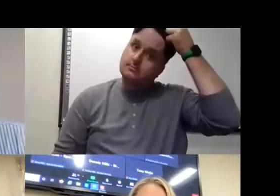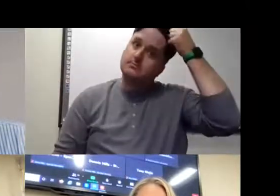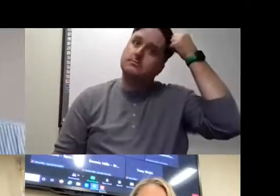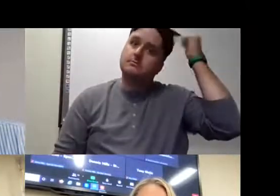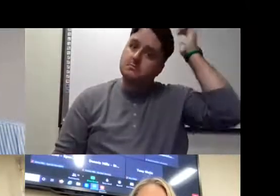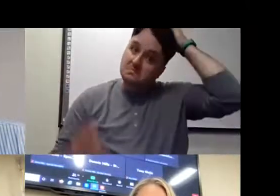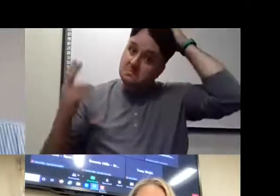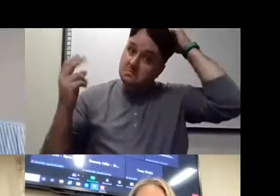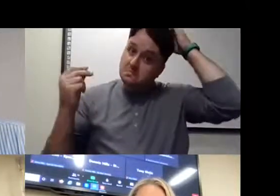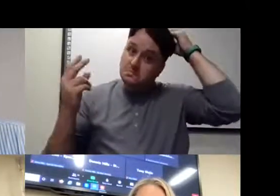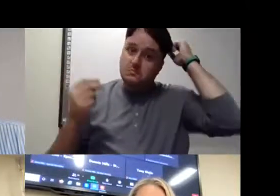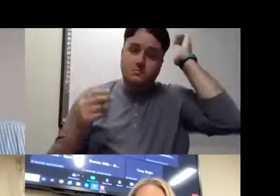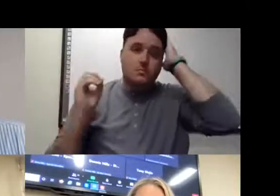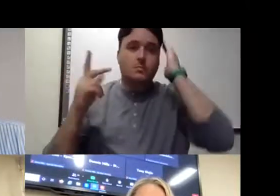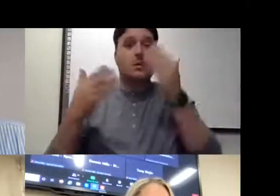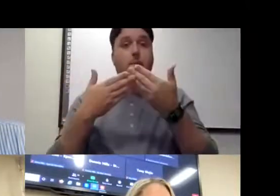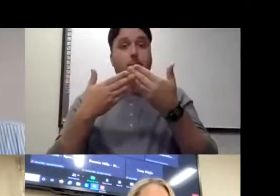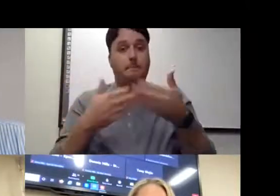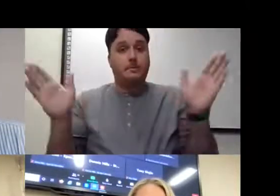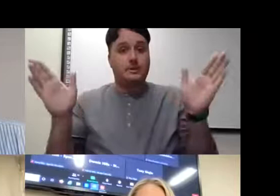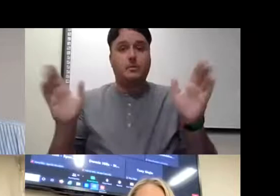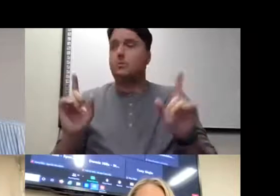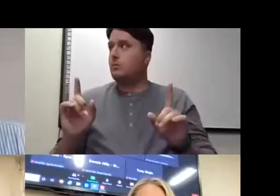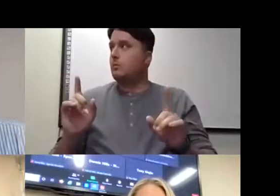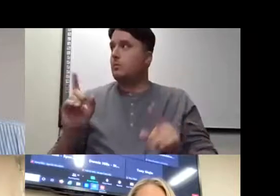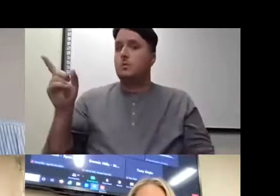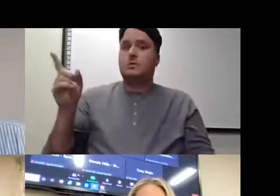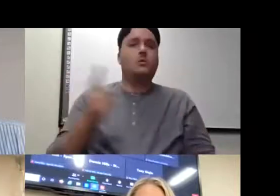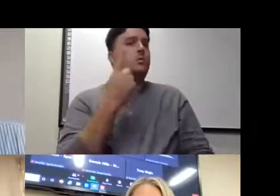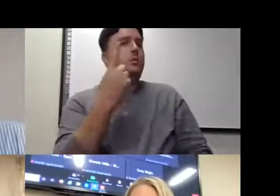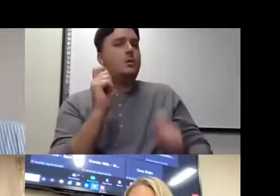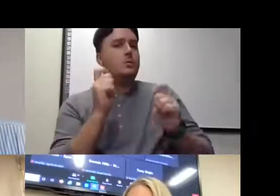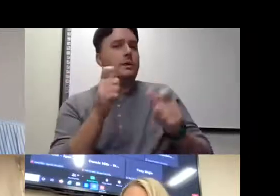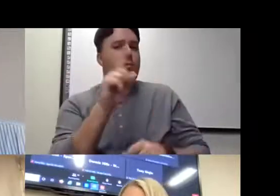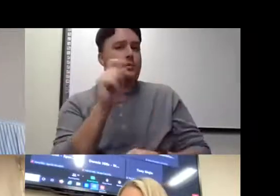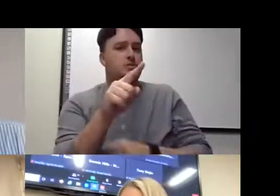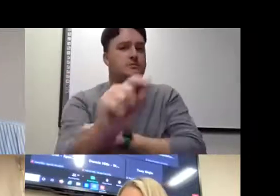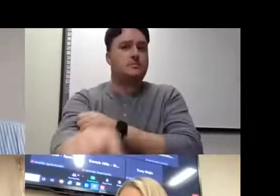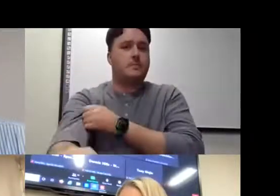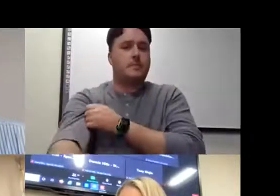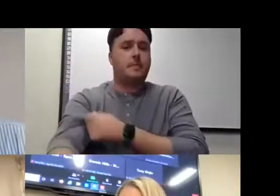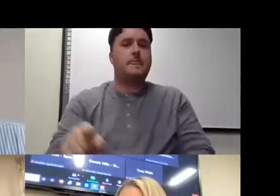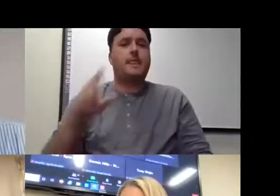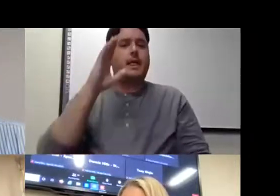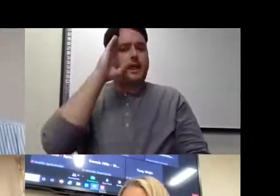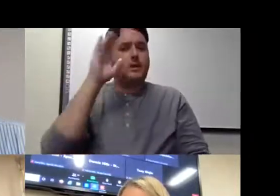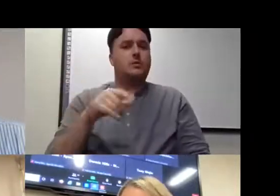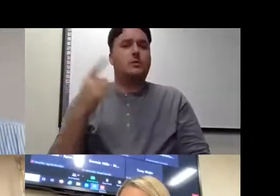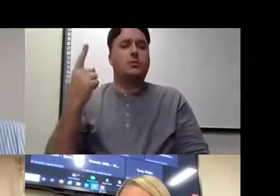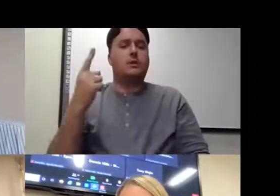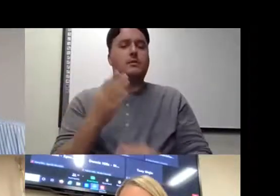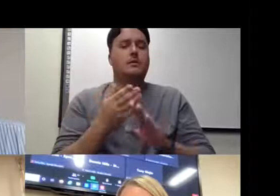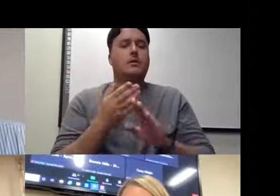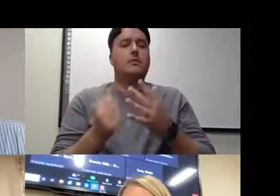No? Okay, I'm going to open up to the pub. Oh, Just one quick question is, I know that one of the priority